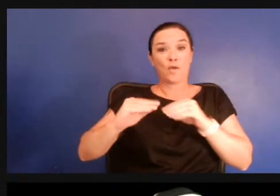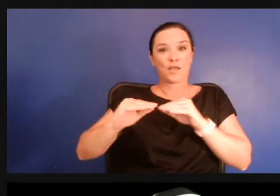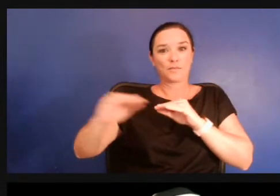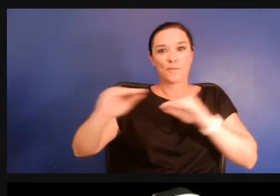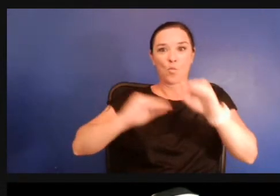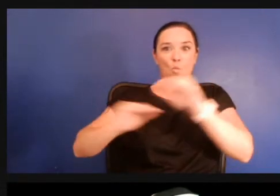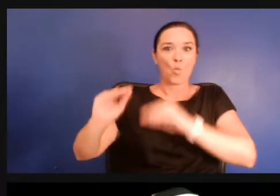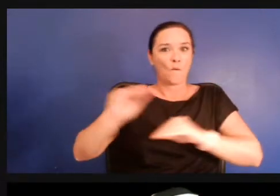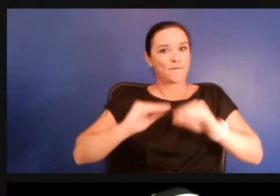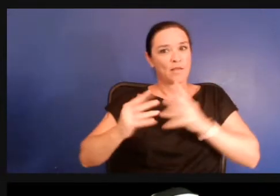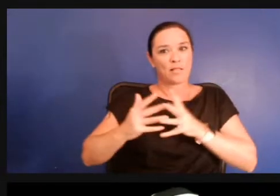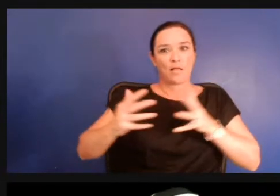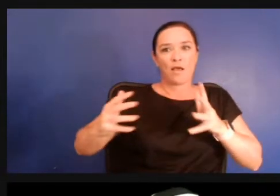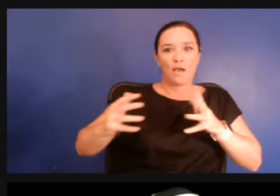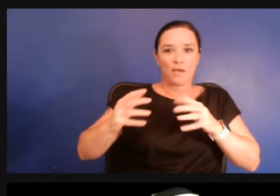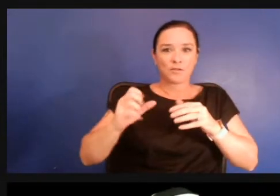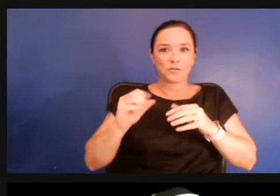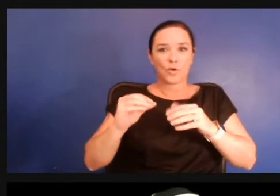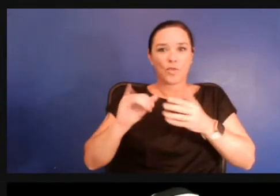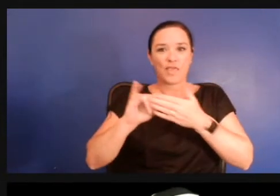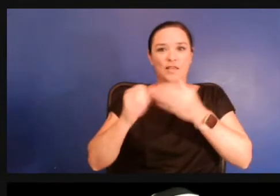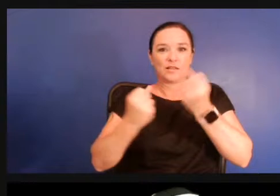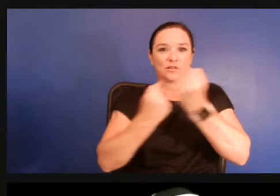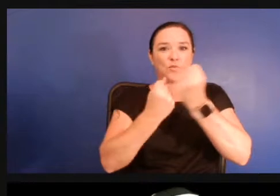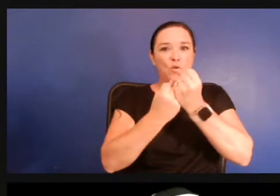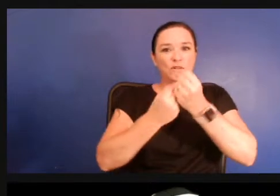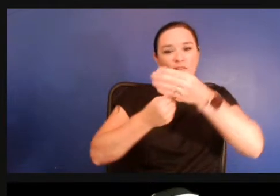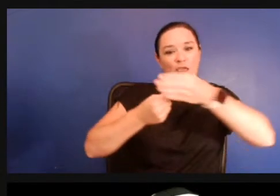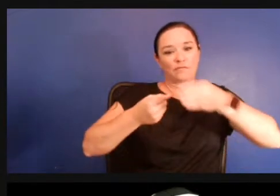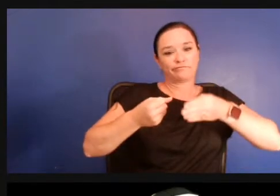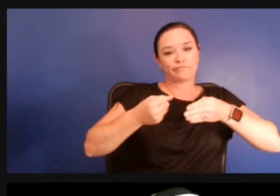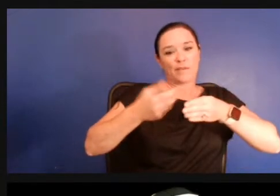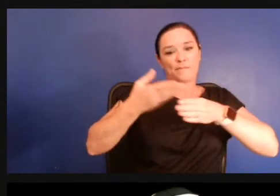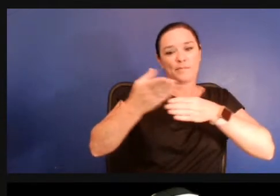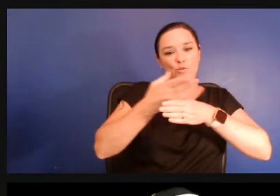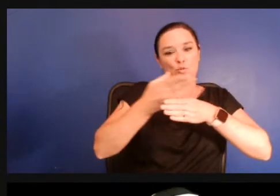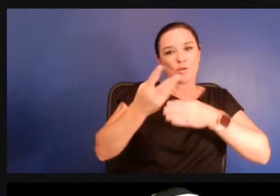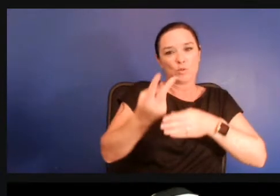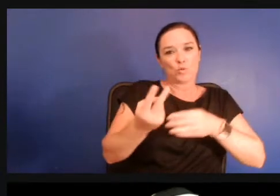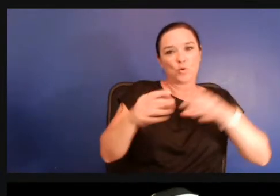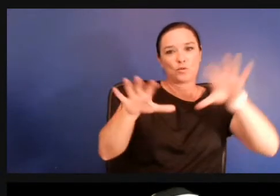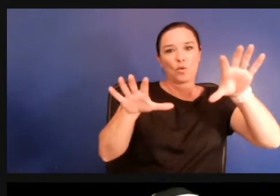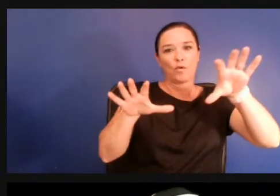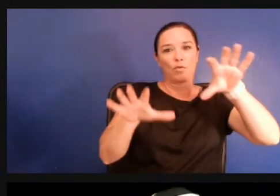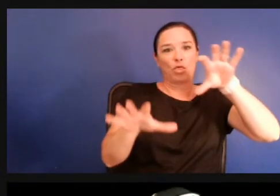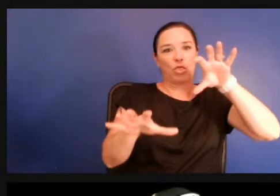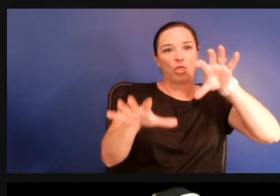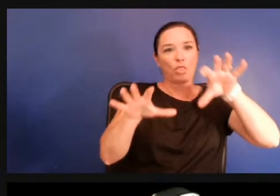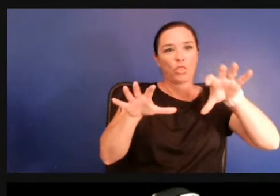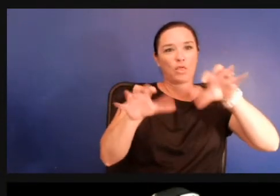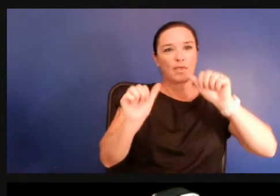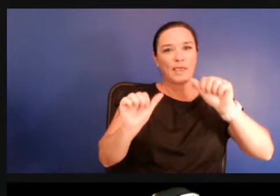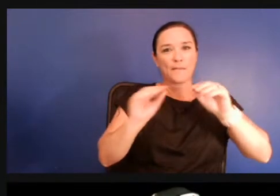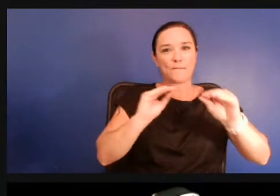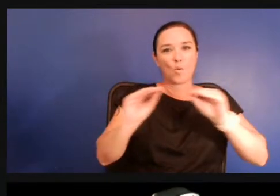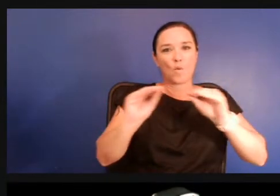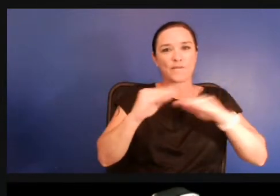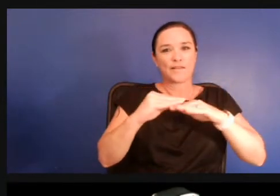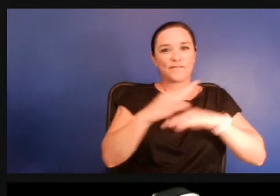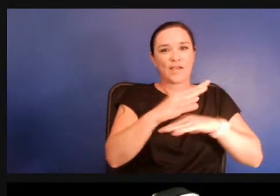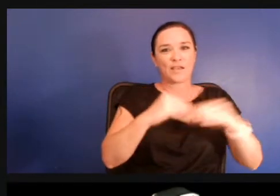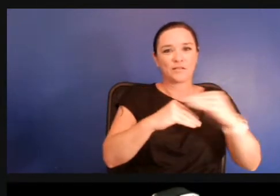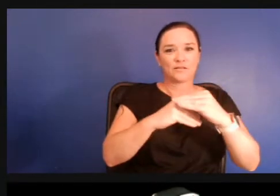here. And this all supports this flank of Maunaloa. So if it sags, as it recently has, then that might